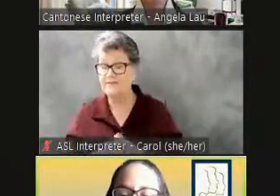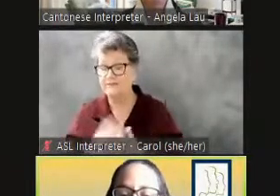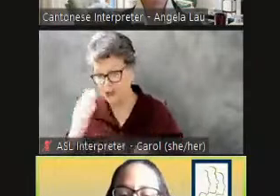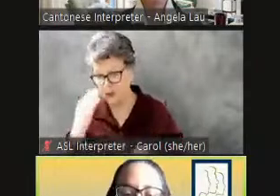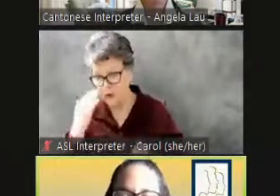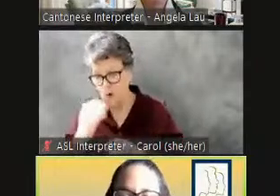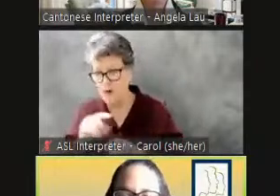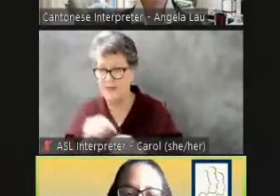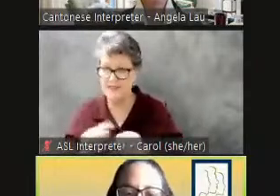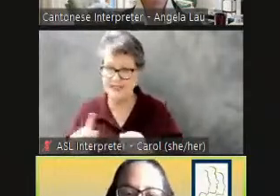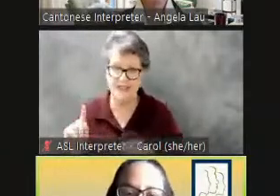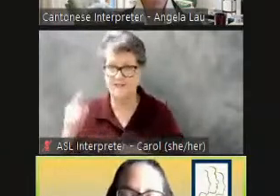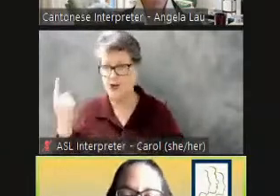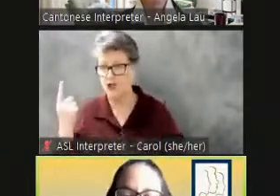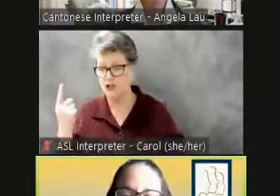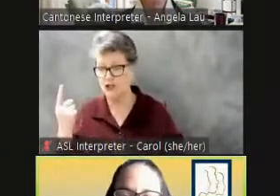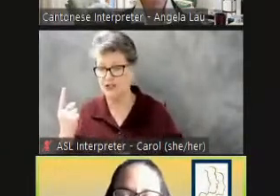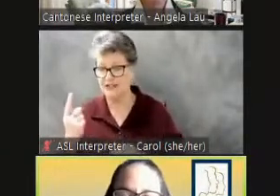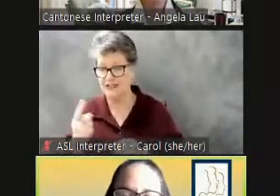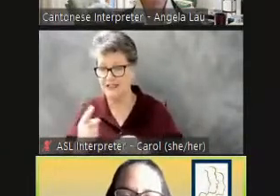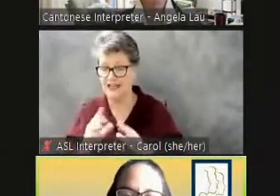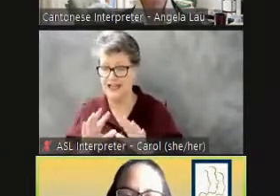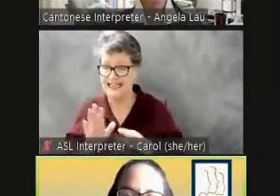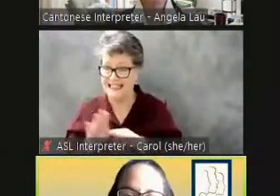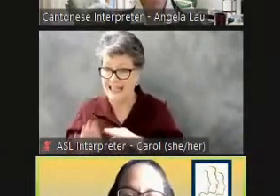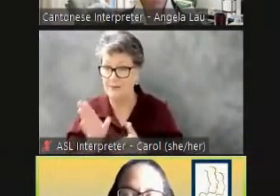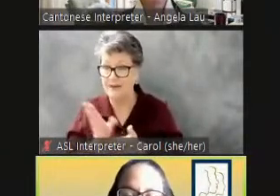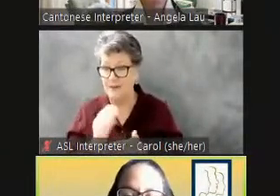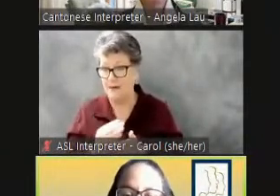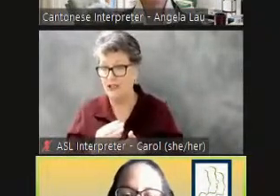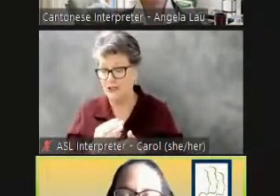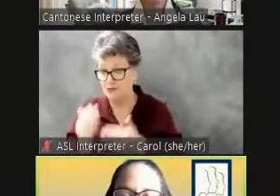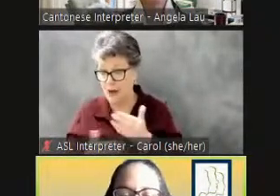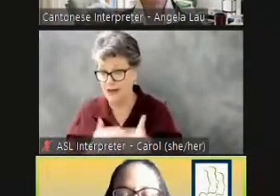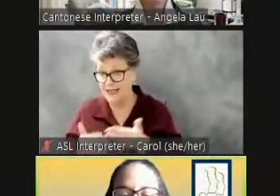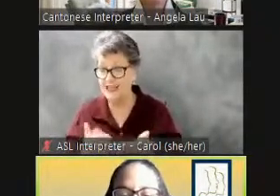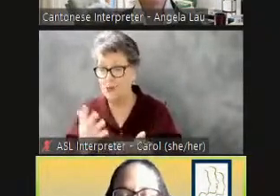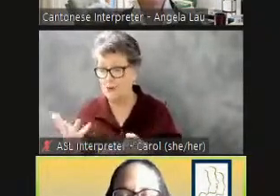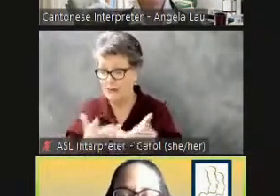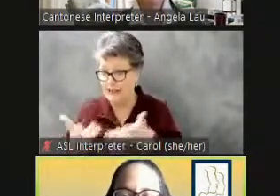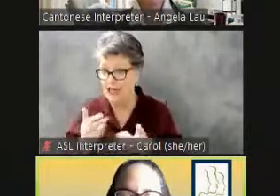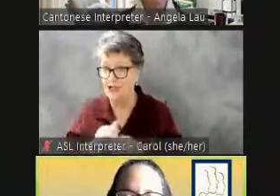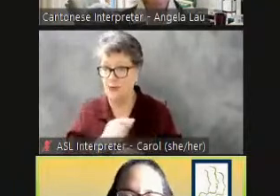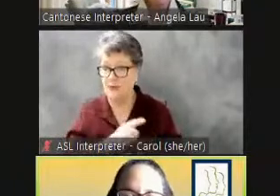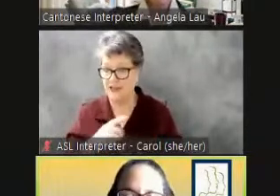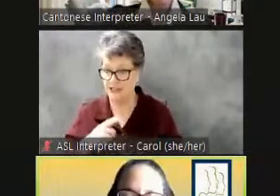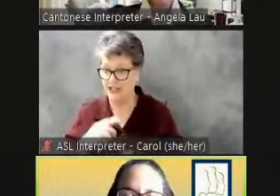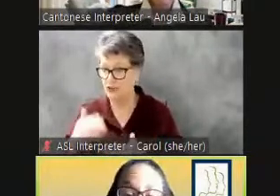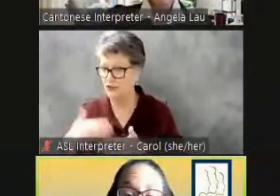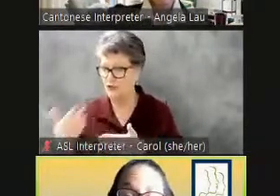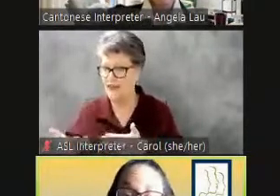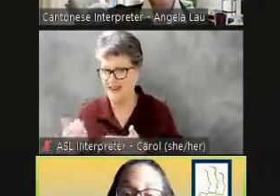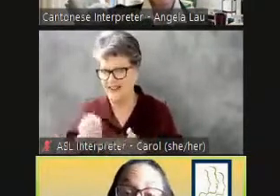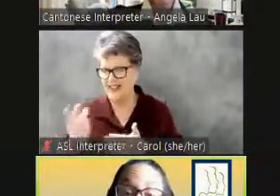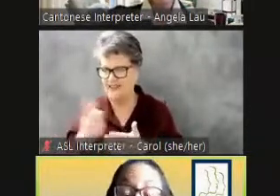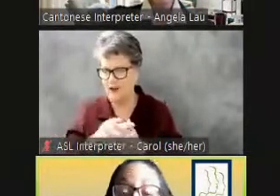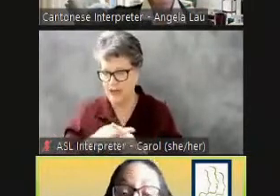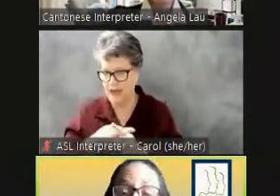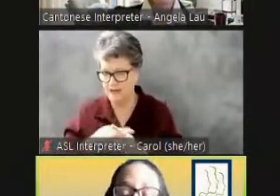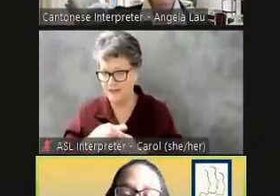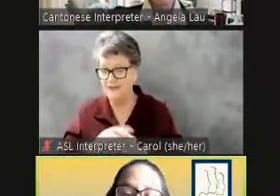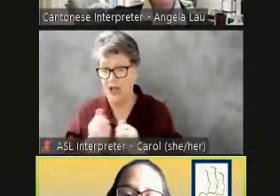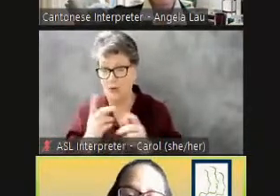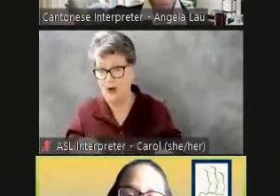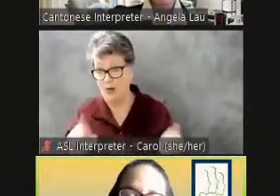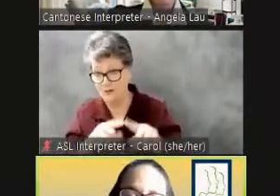this is the first step in the governor's budget process. We will be engaging with the legislature over the next several months and with all of